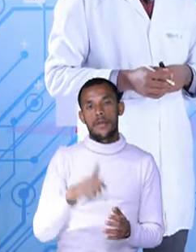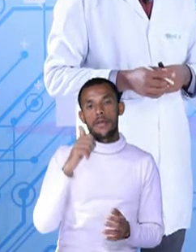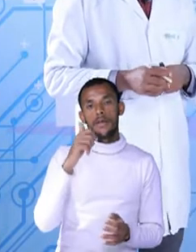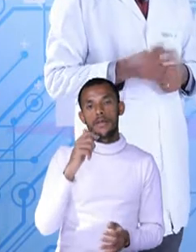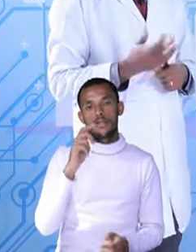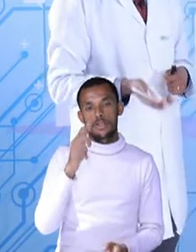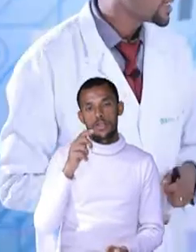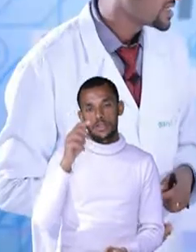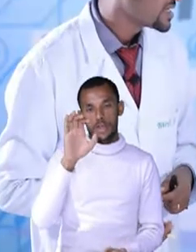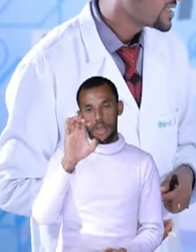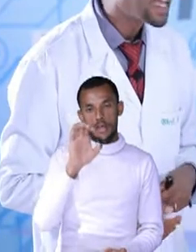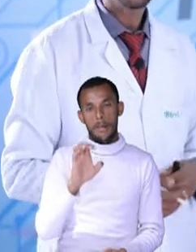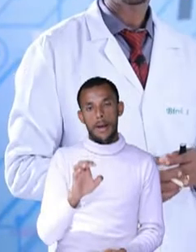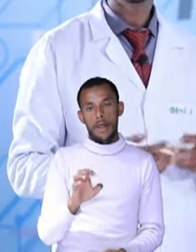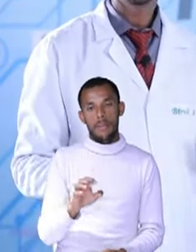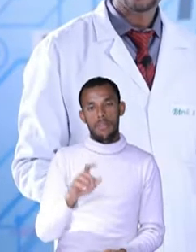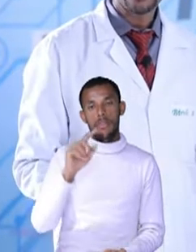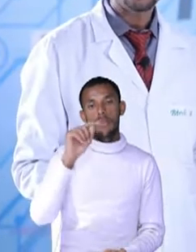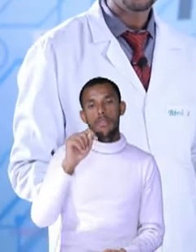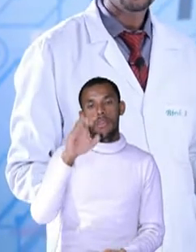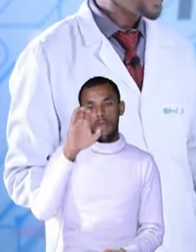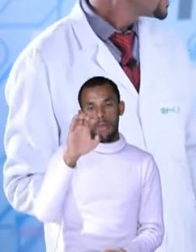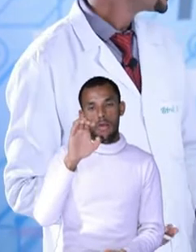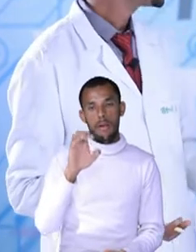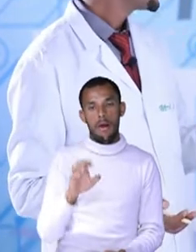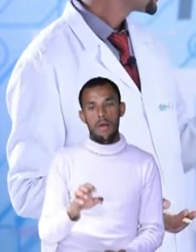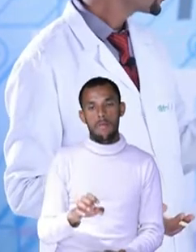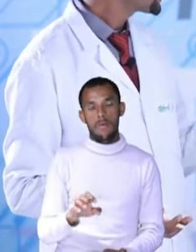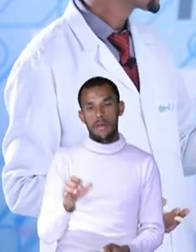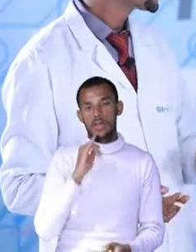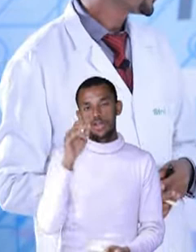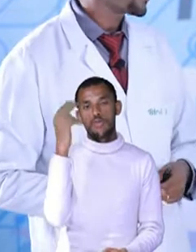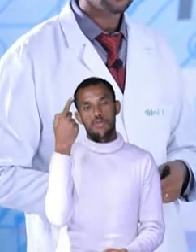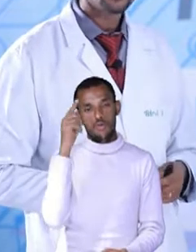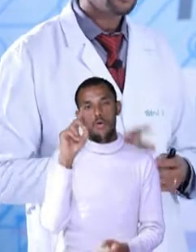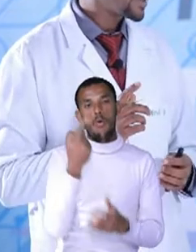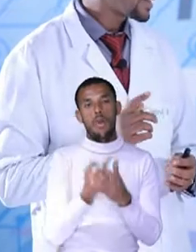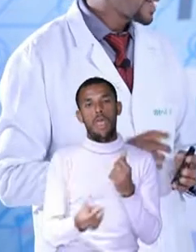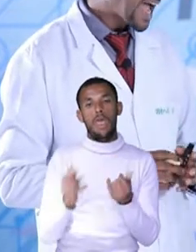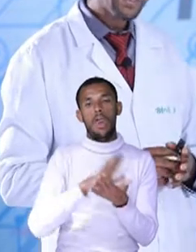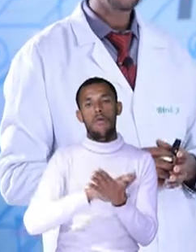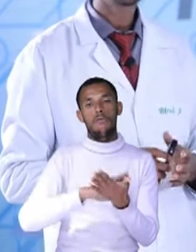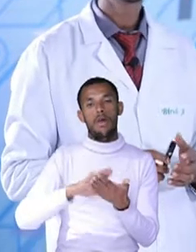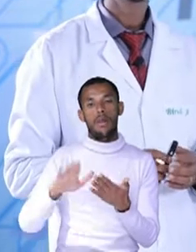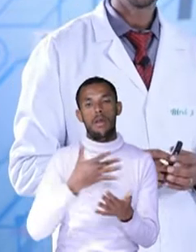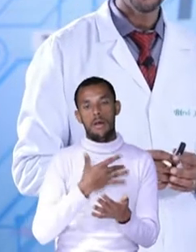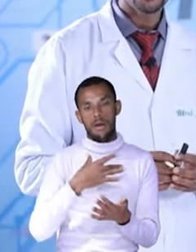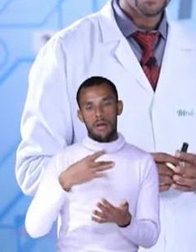germanium, Ge, tellurium, Te, is used for zone refining,